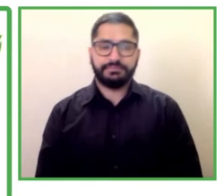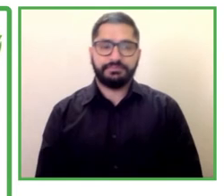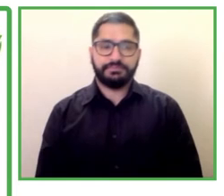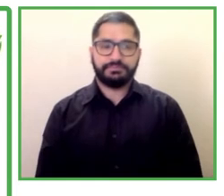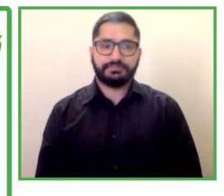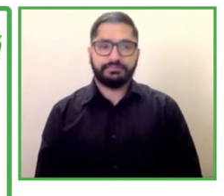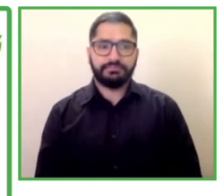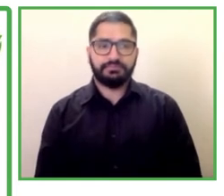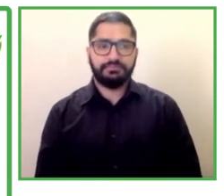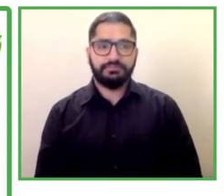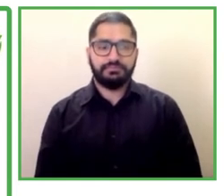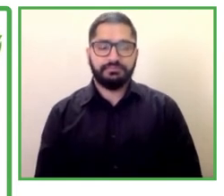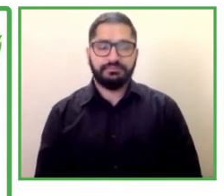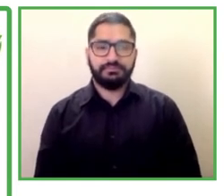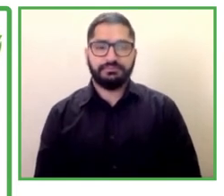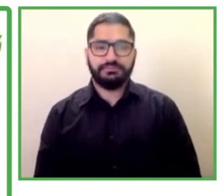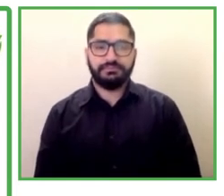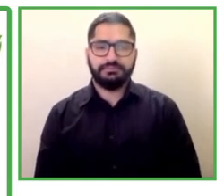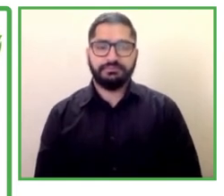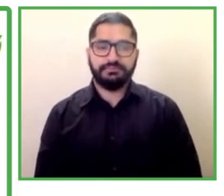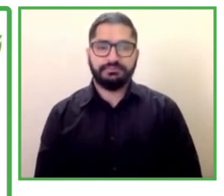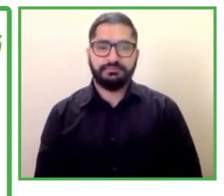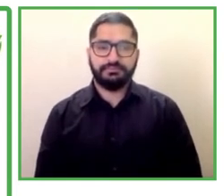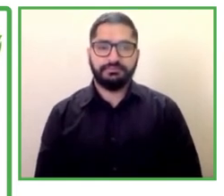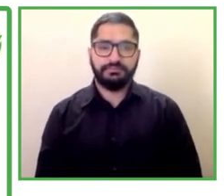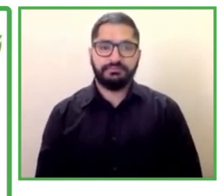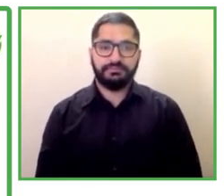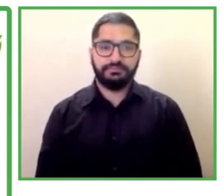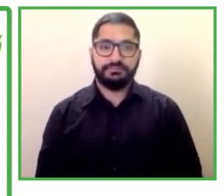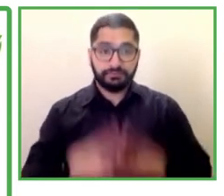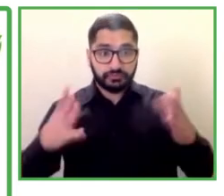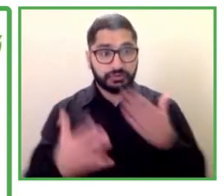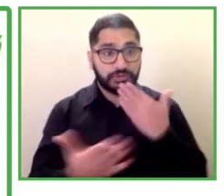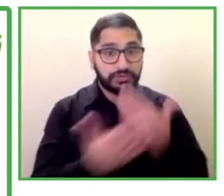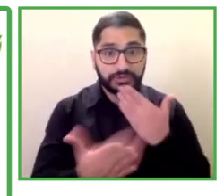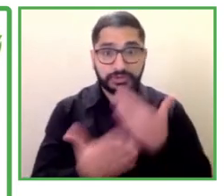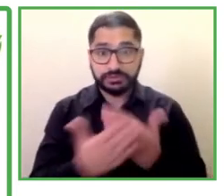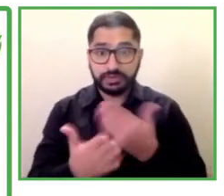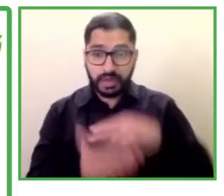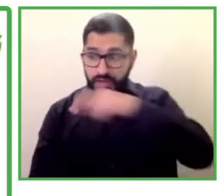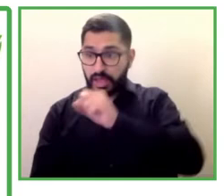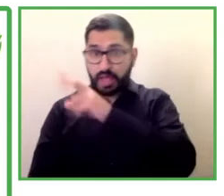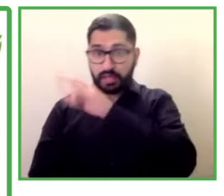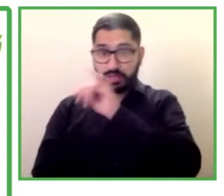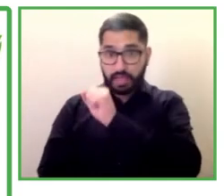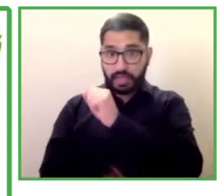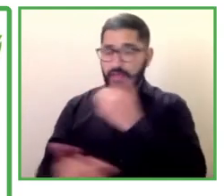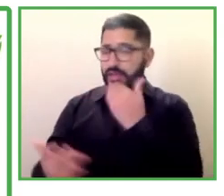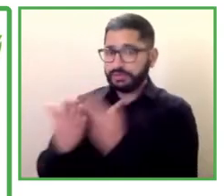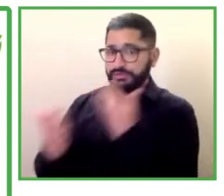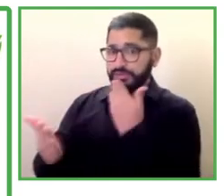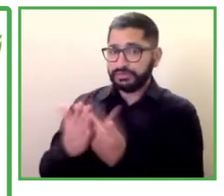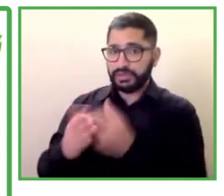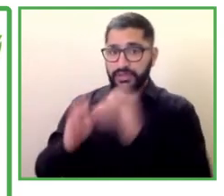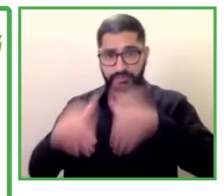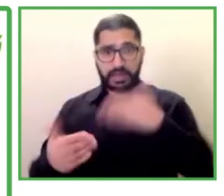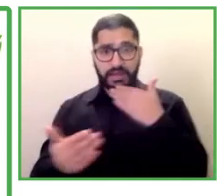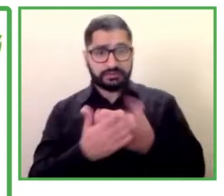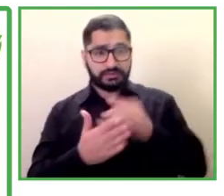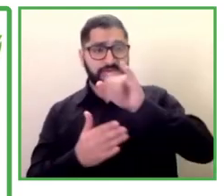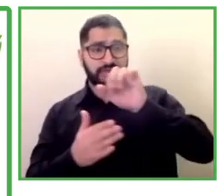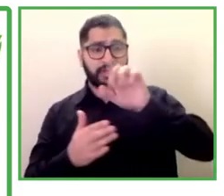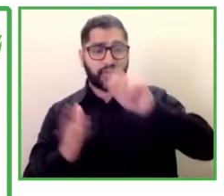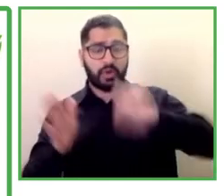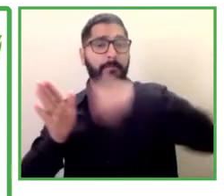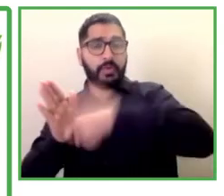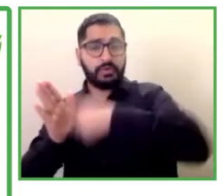Thank you so much, Nadia, and thank you to the Zero Project again for having us here today. It's important to note that the Office